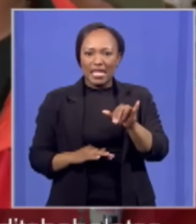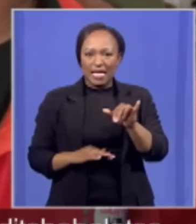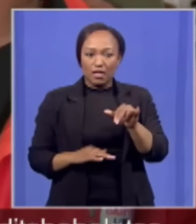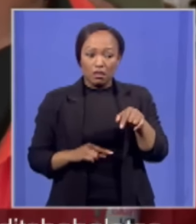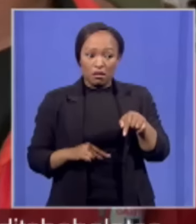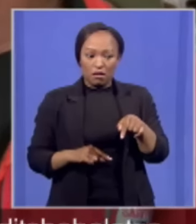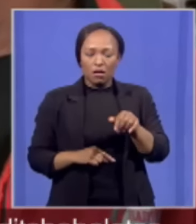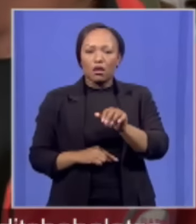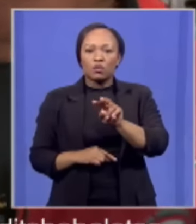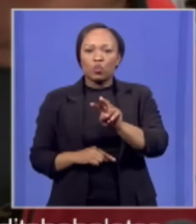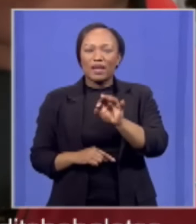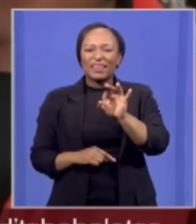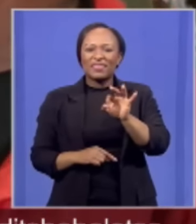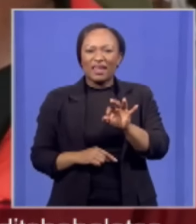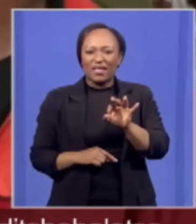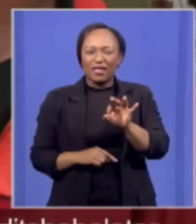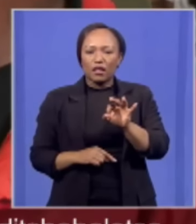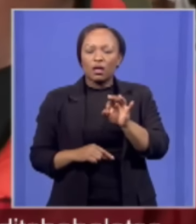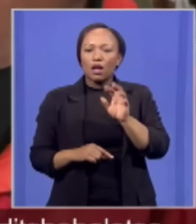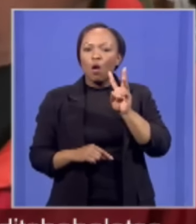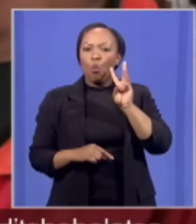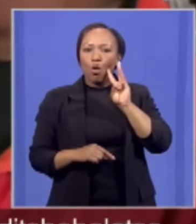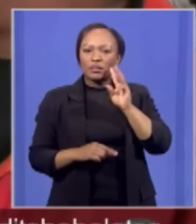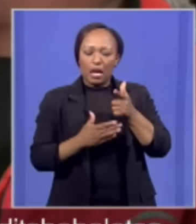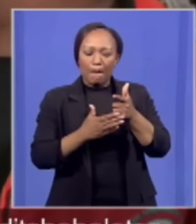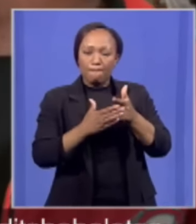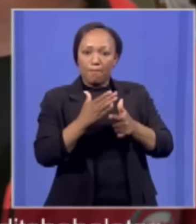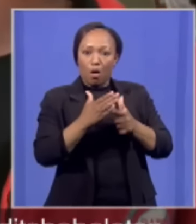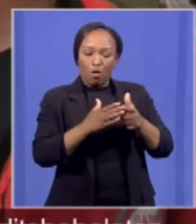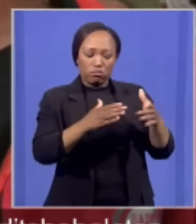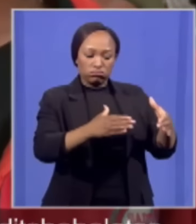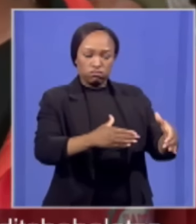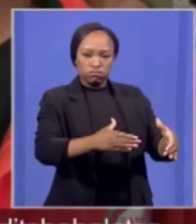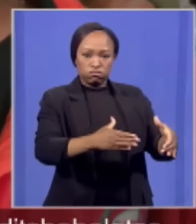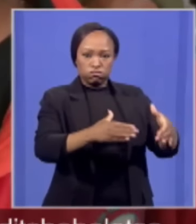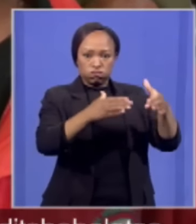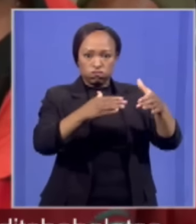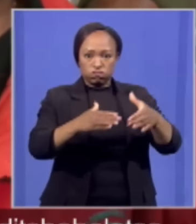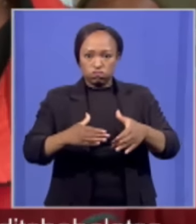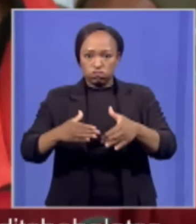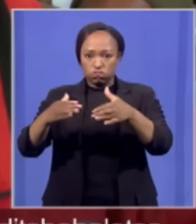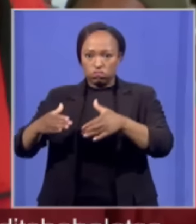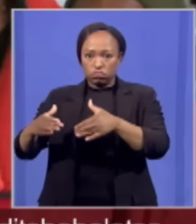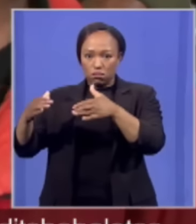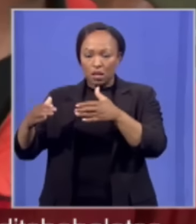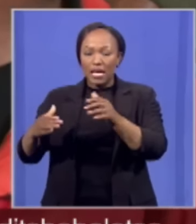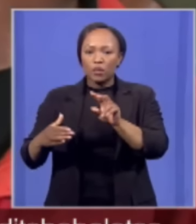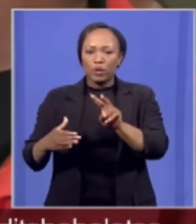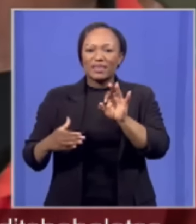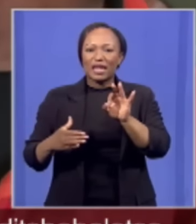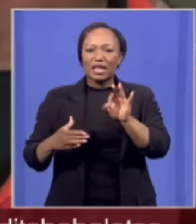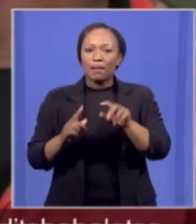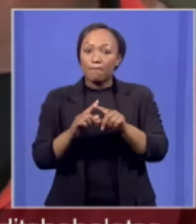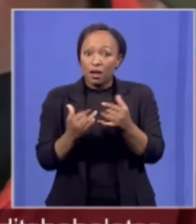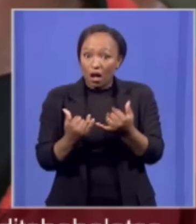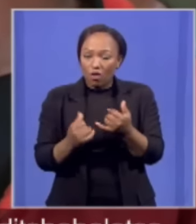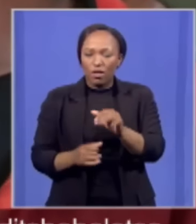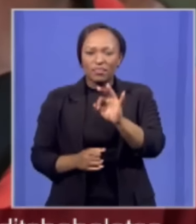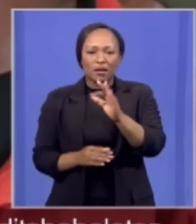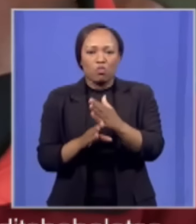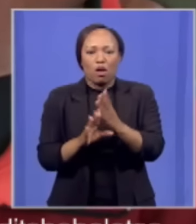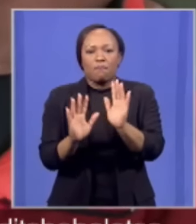boreholes. As we speak, Minister, only 3 boreholes are working.